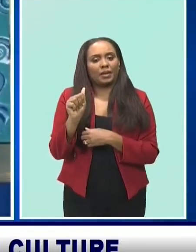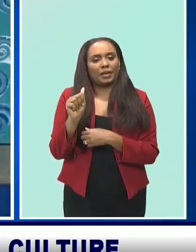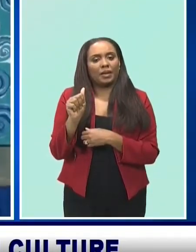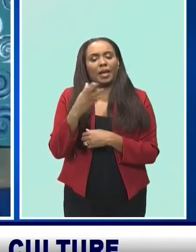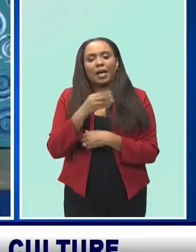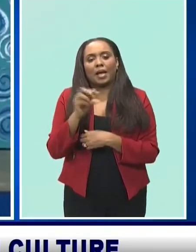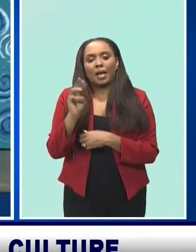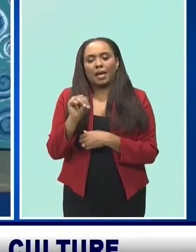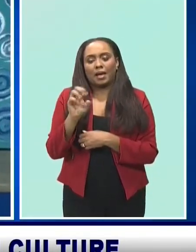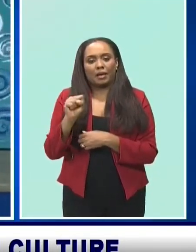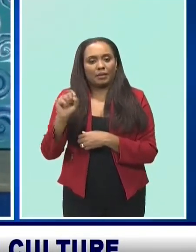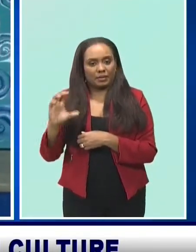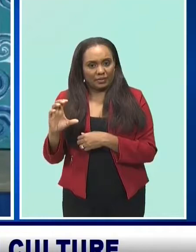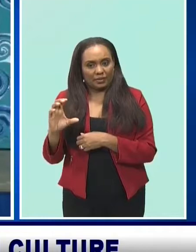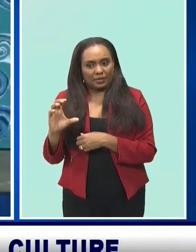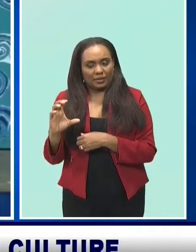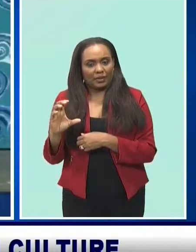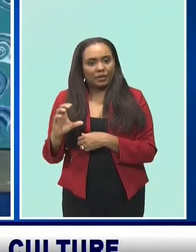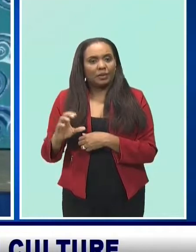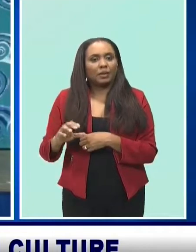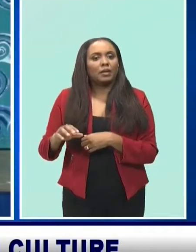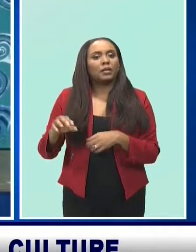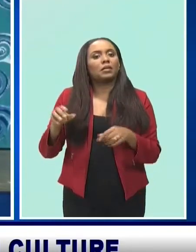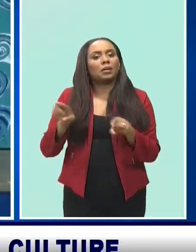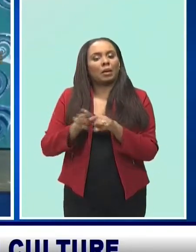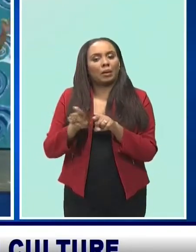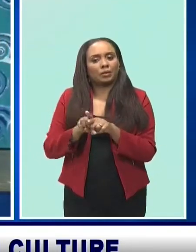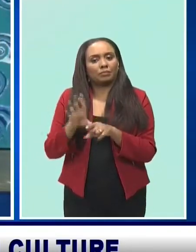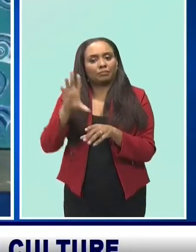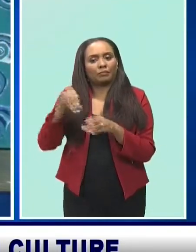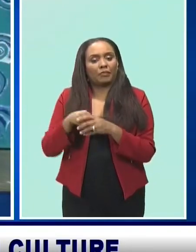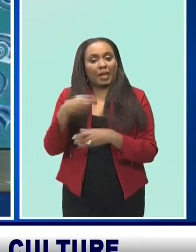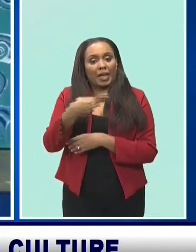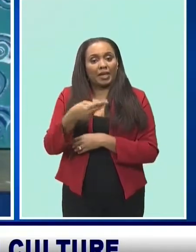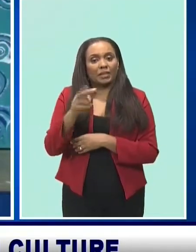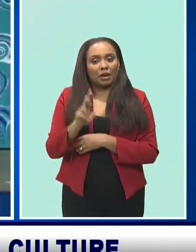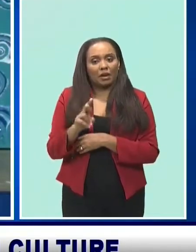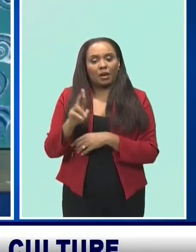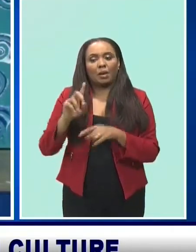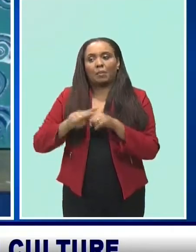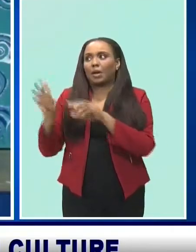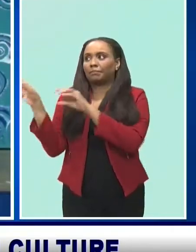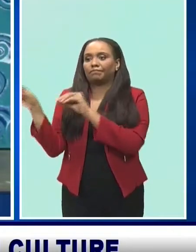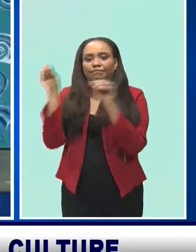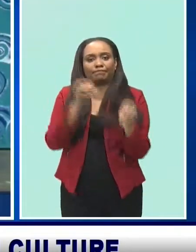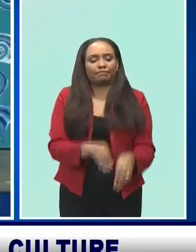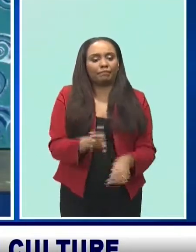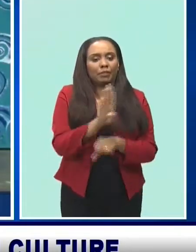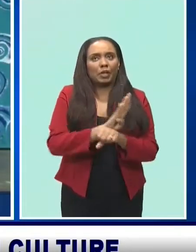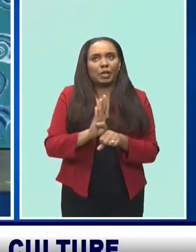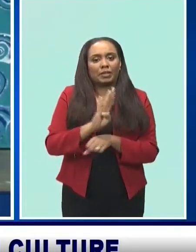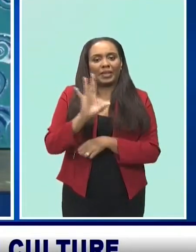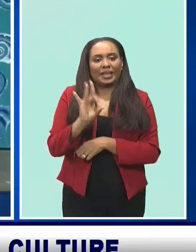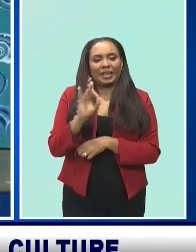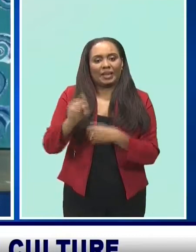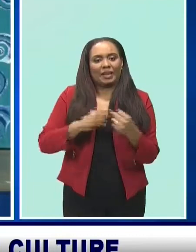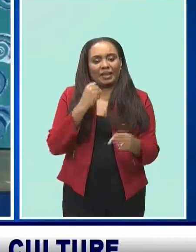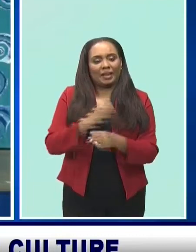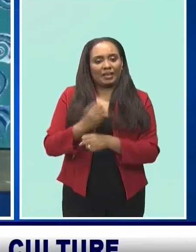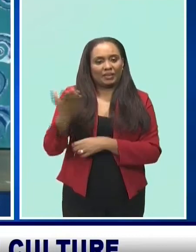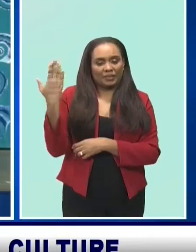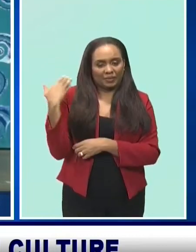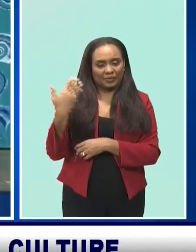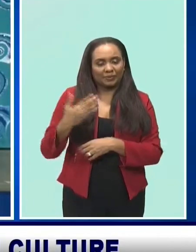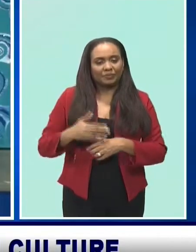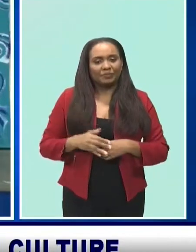public administration, specialized in human resources before moving back to Barbados 8 years ago.